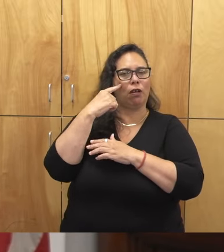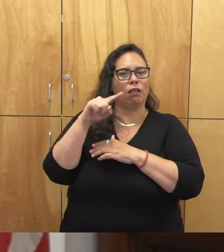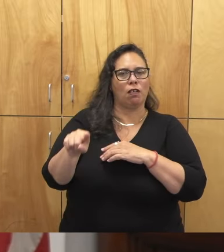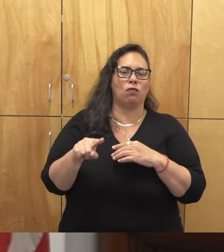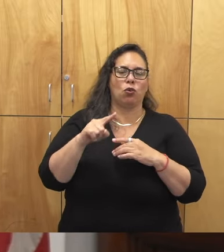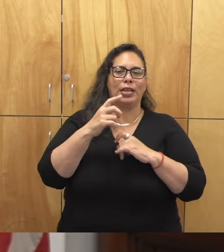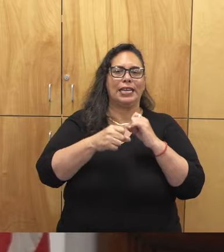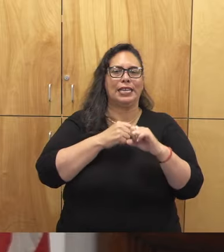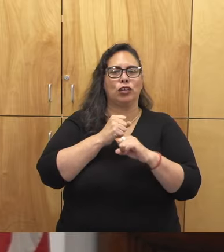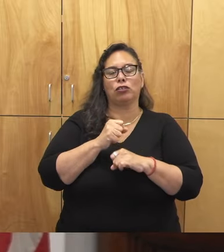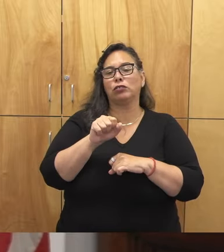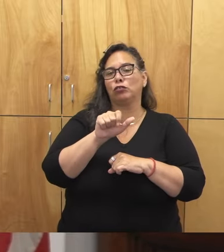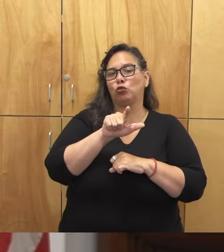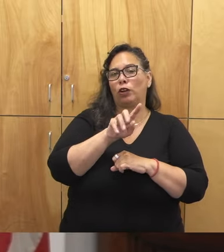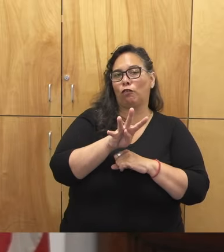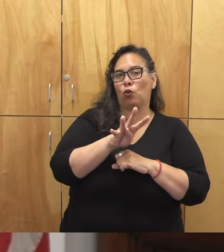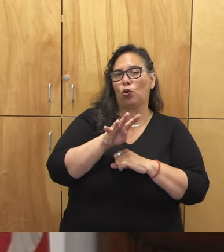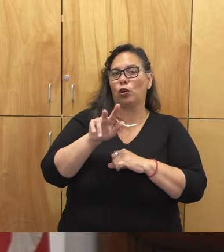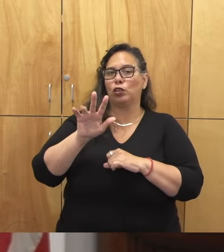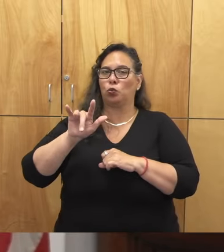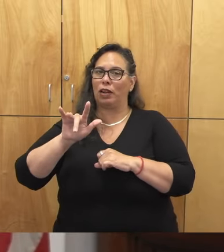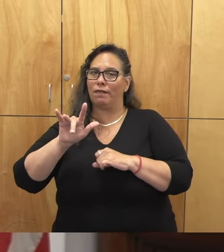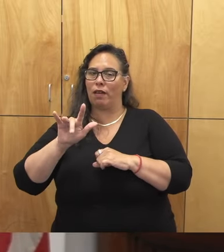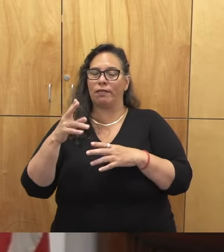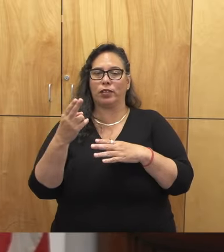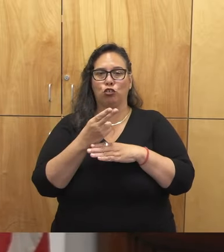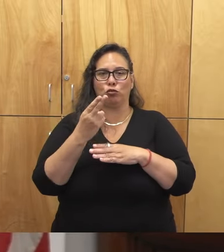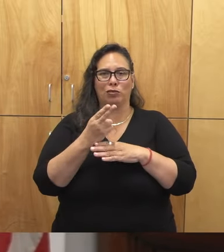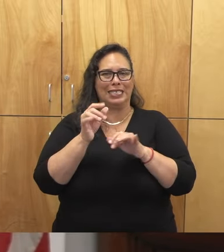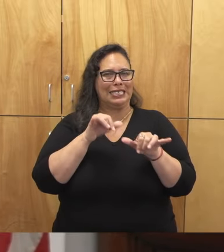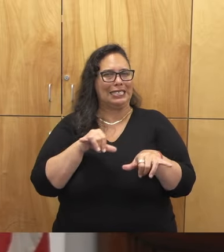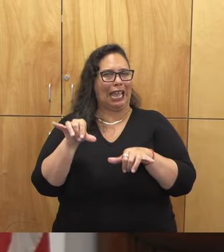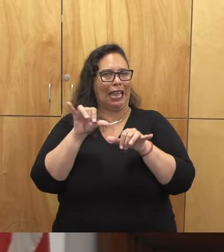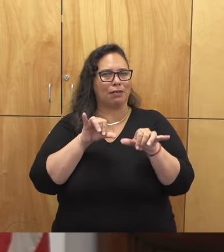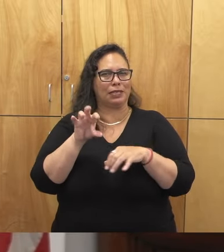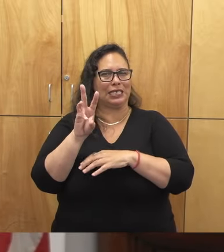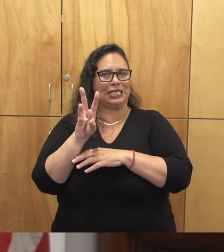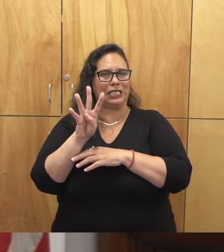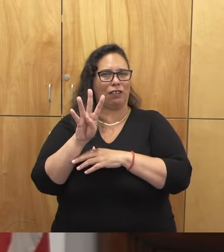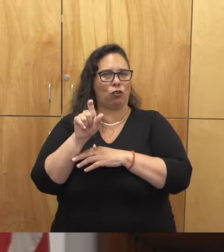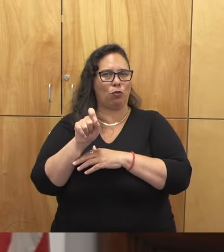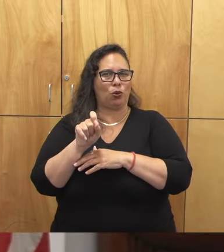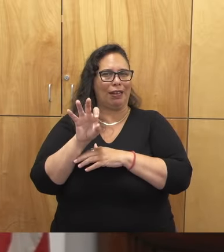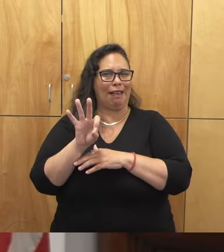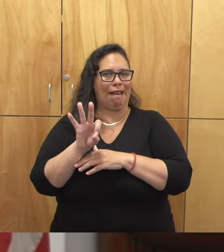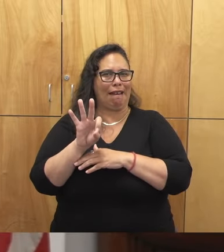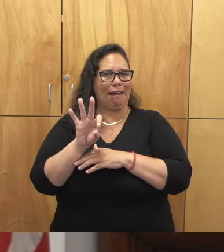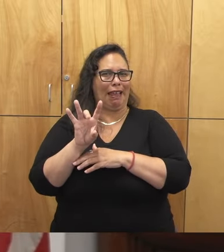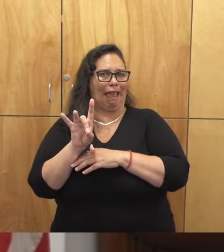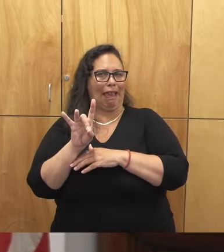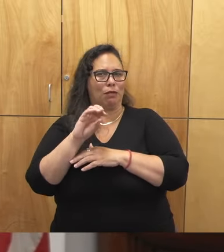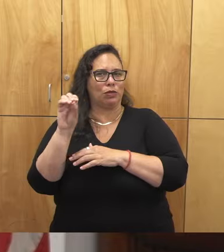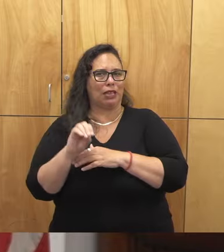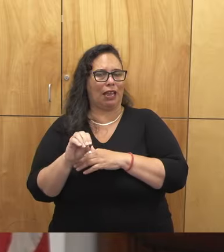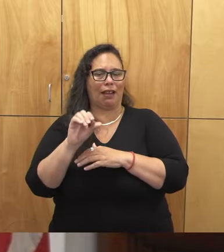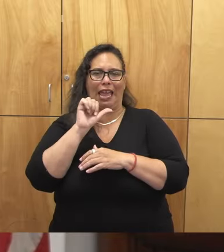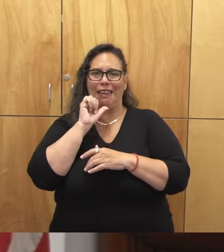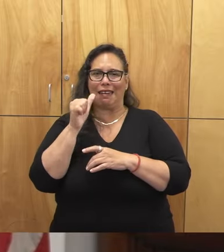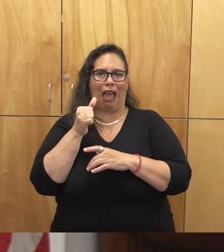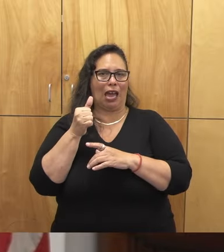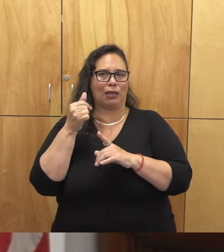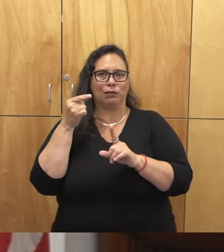years 24, 25 out, that we're using the 64.98% rather than projecting out